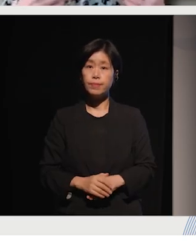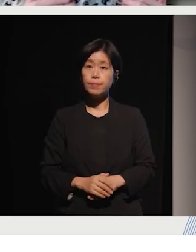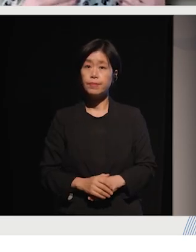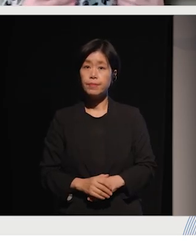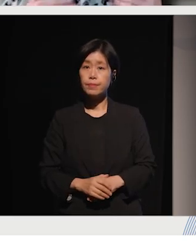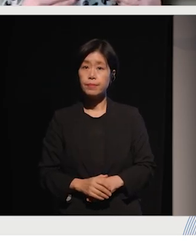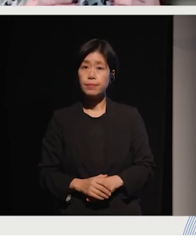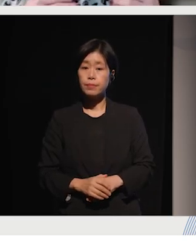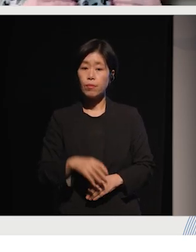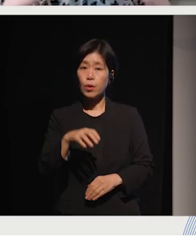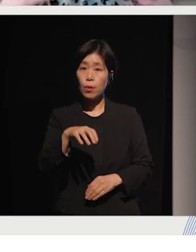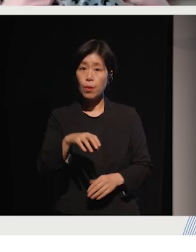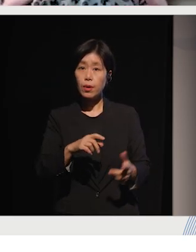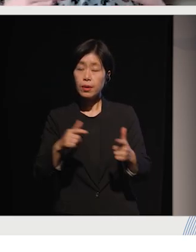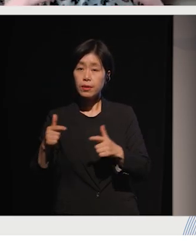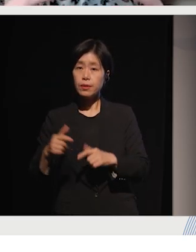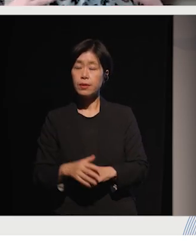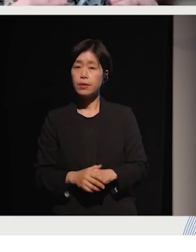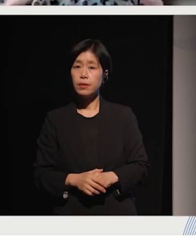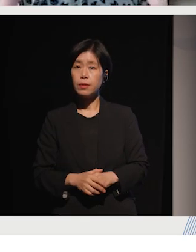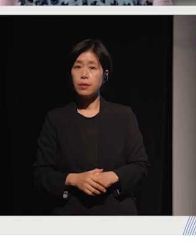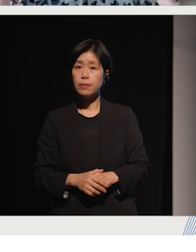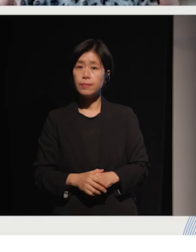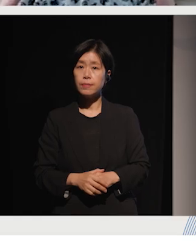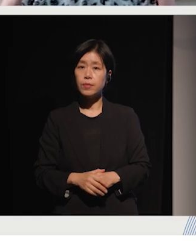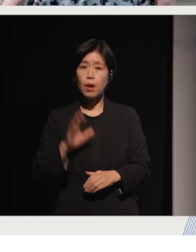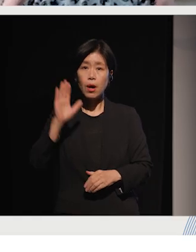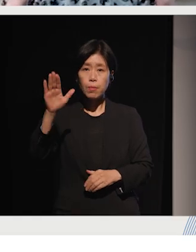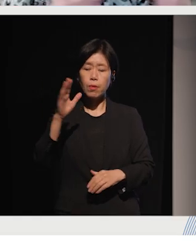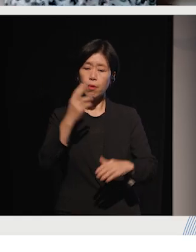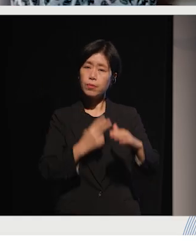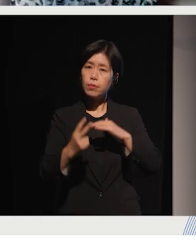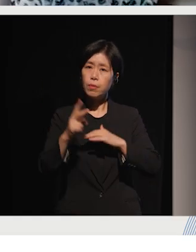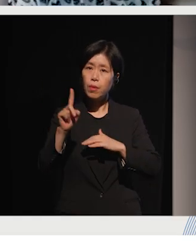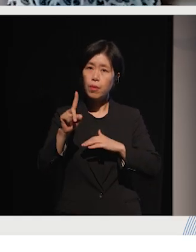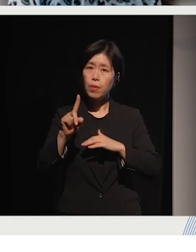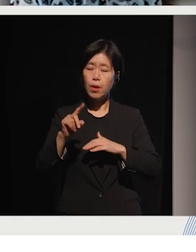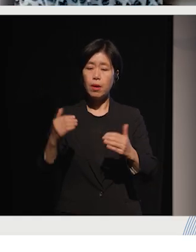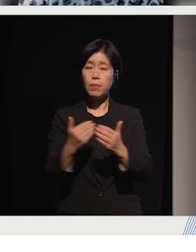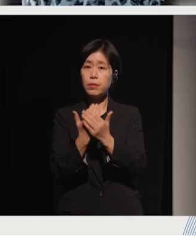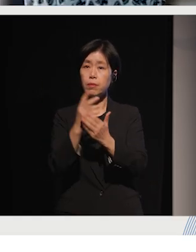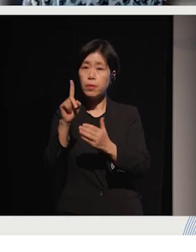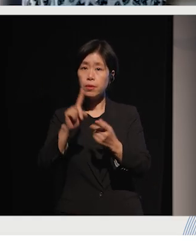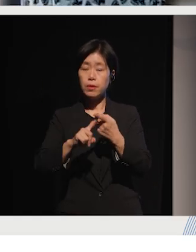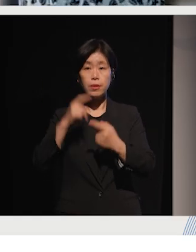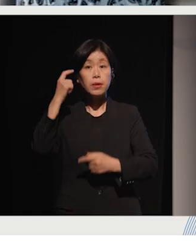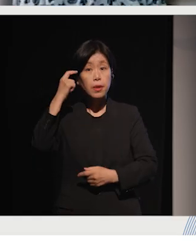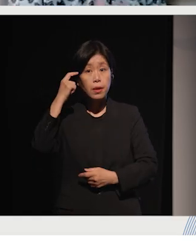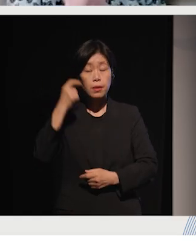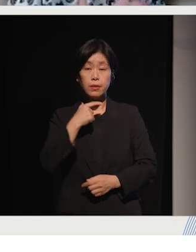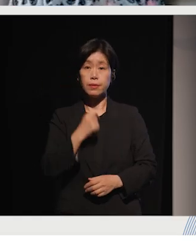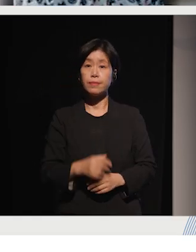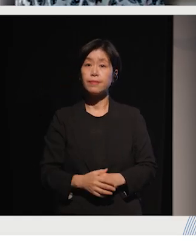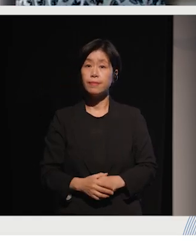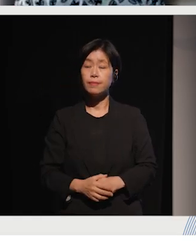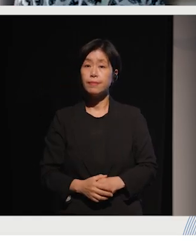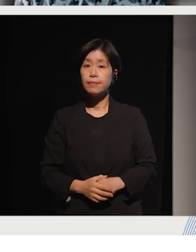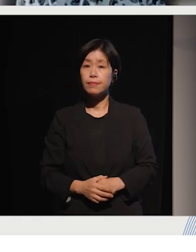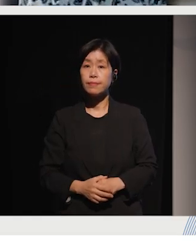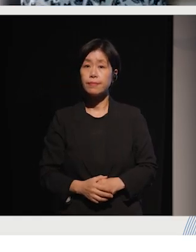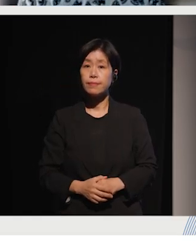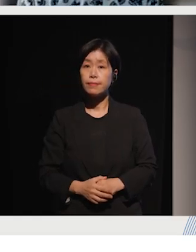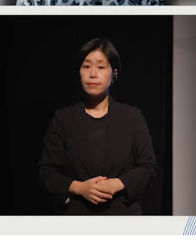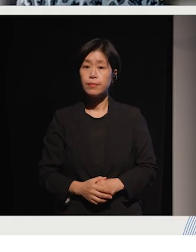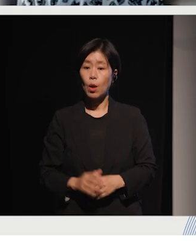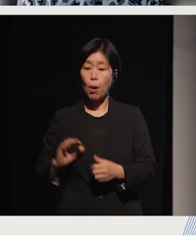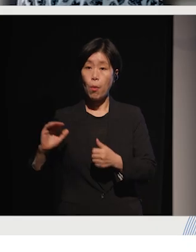be thinking more about how can I go above and beyond what's required of me. And when we get it